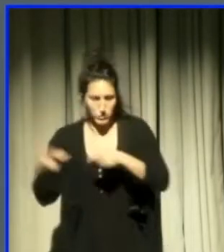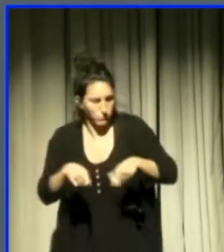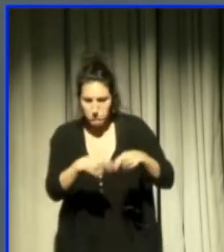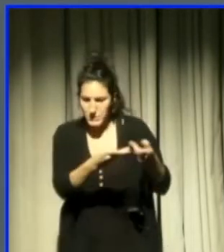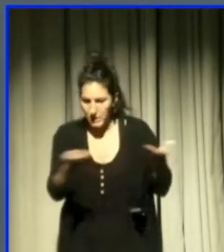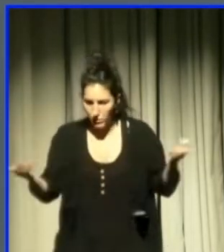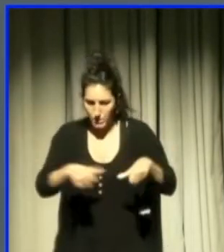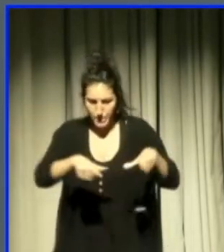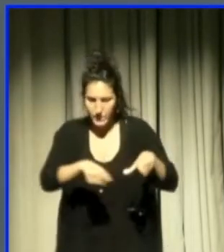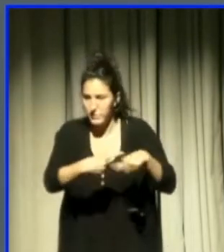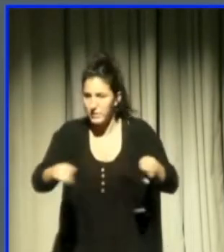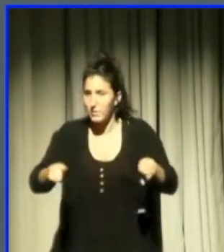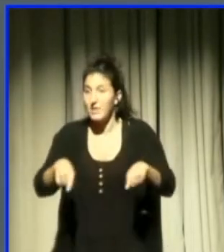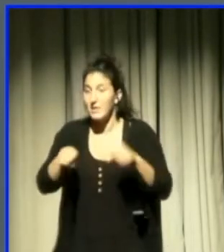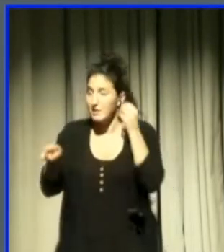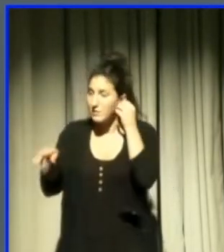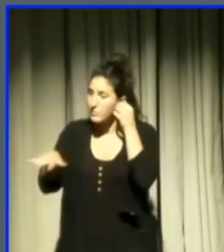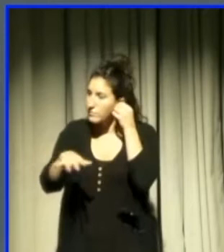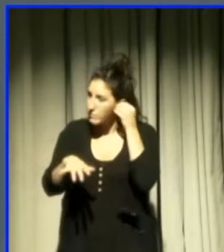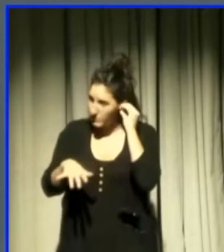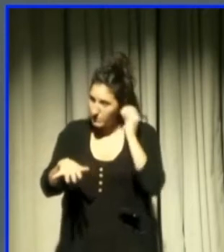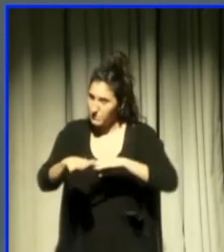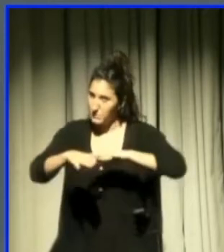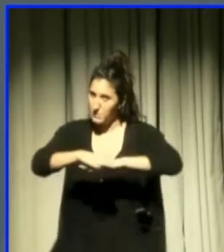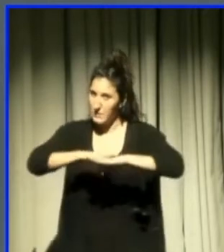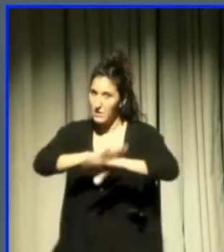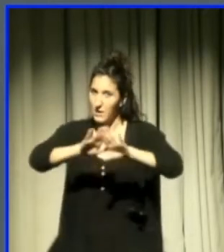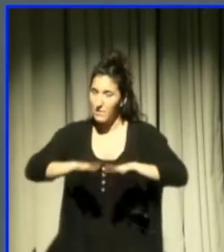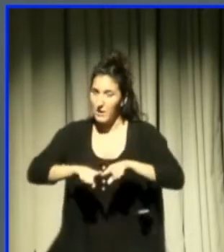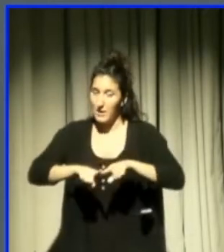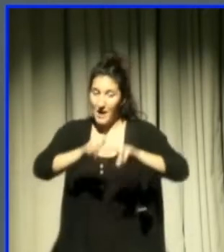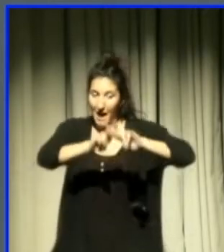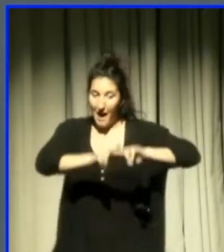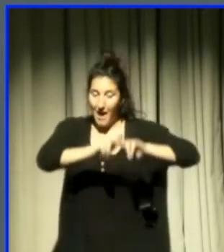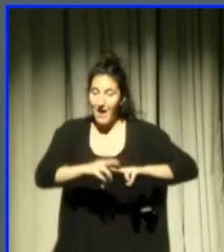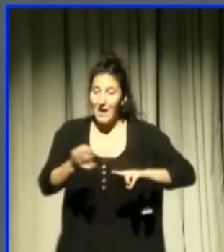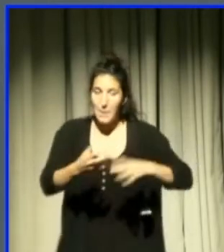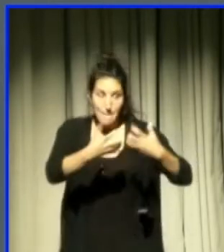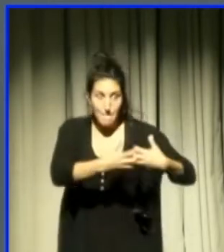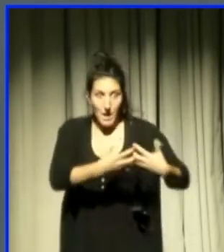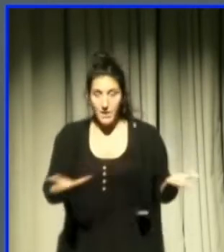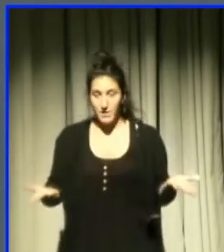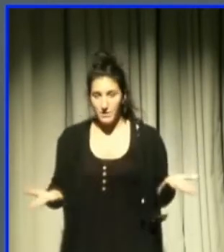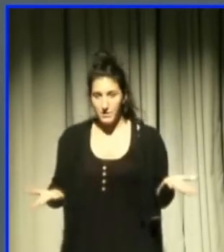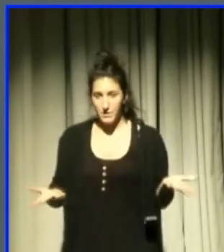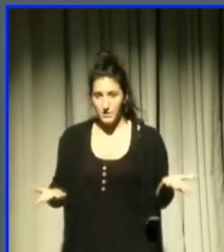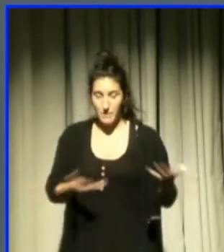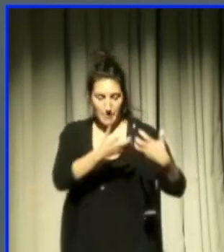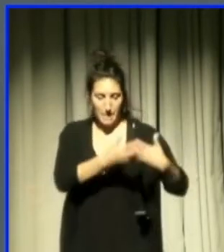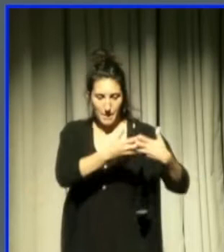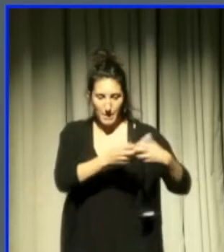it's crunched by machines that are doing, lots of different analysis. So it